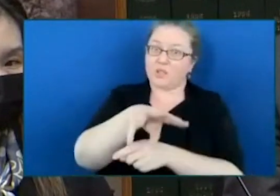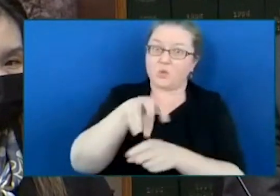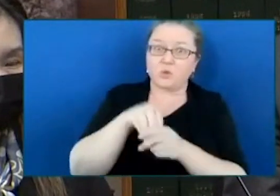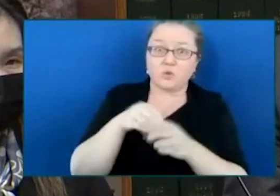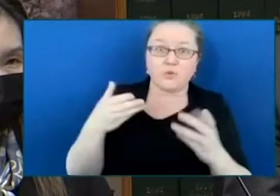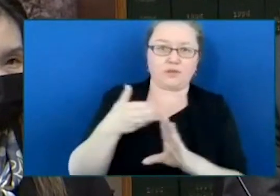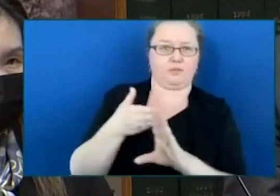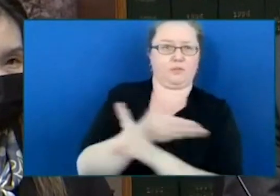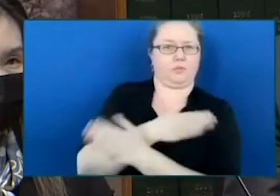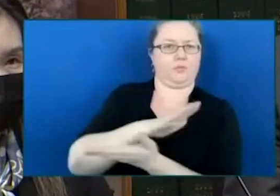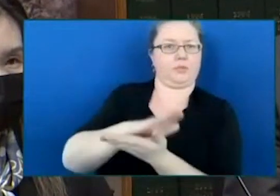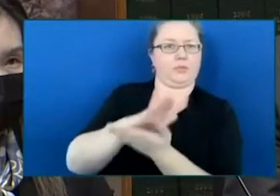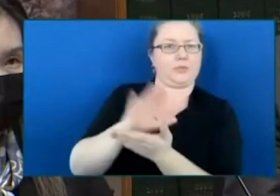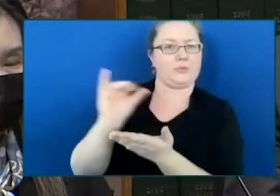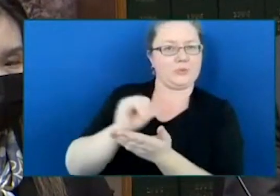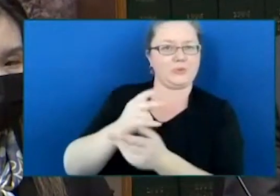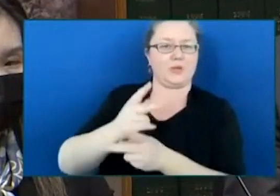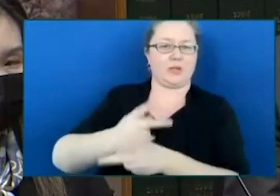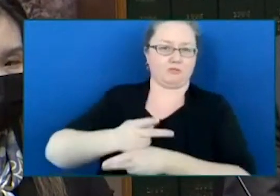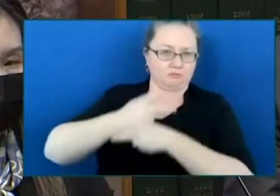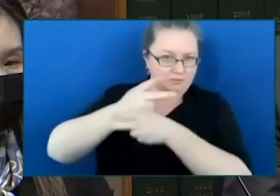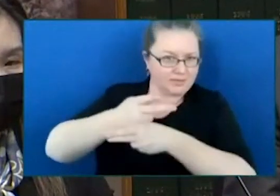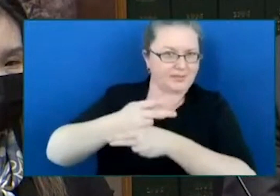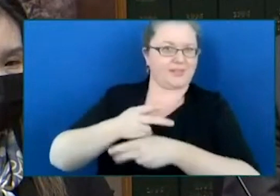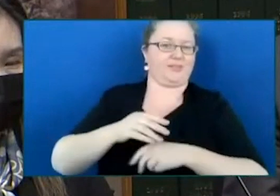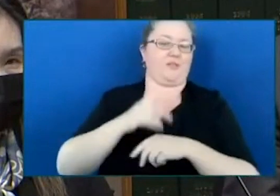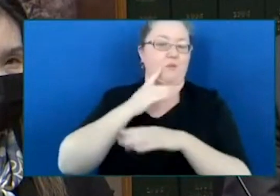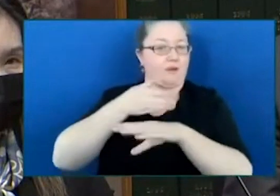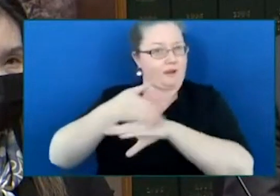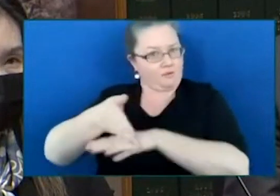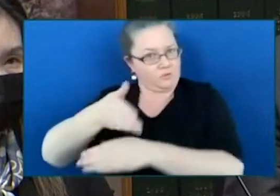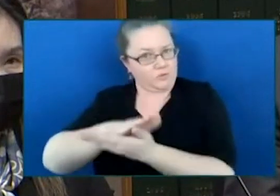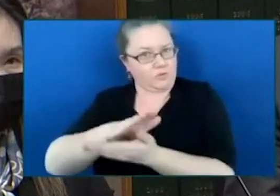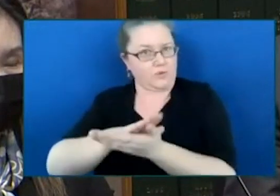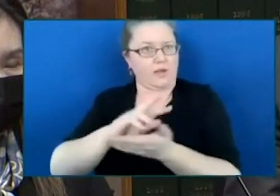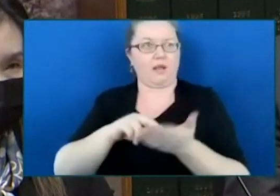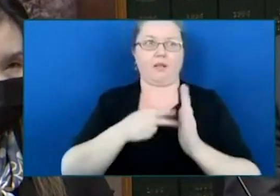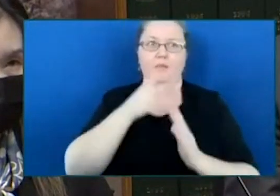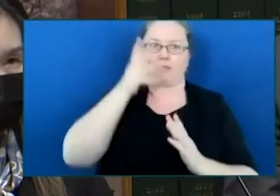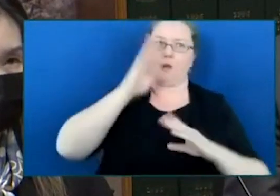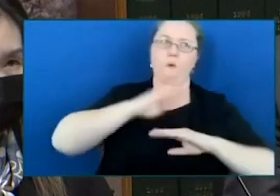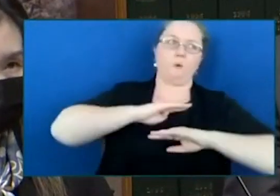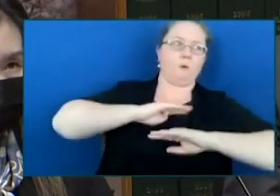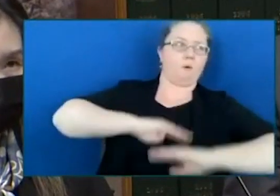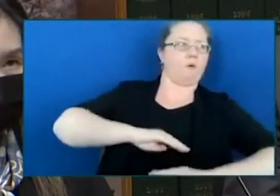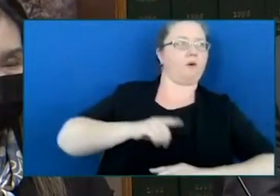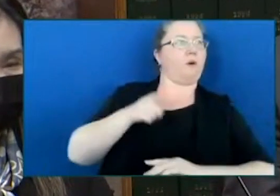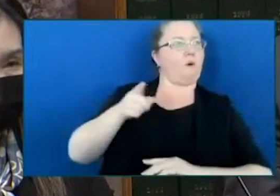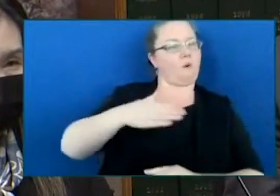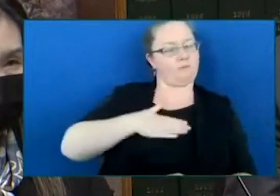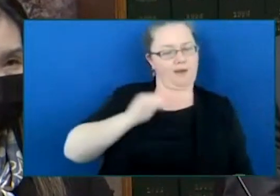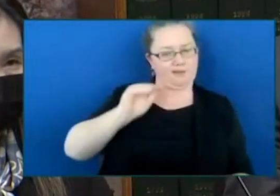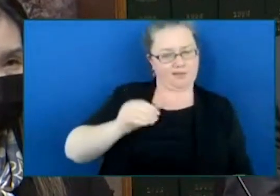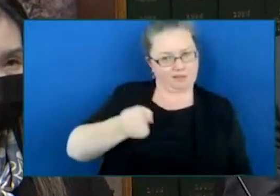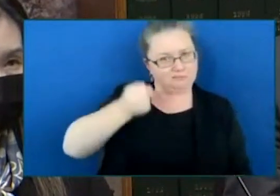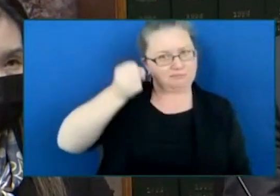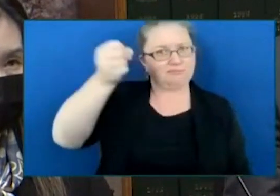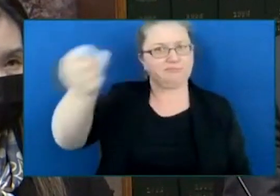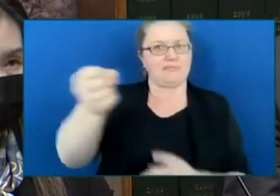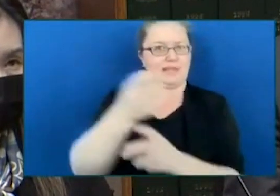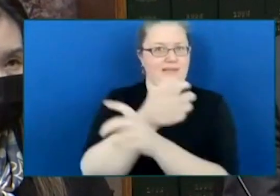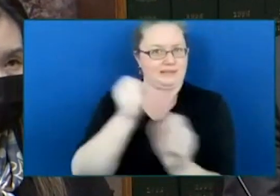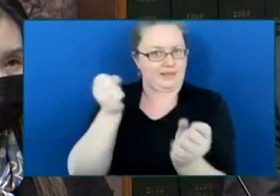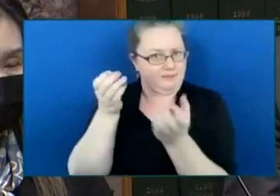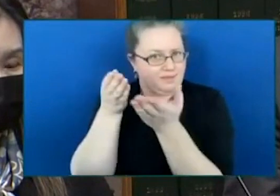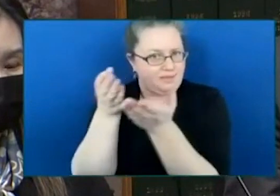for families. Parents know there will always be a space for their child in public school, and we are working hard to bring the same